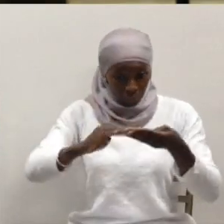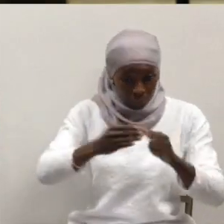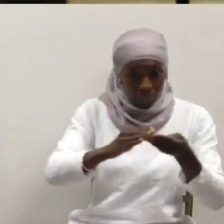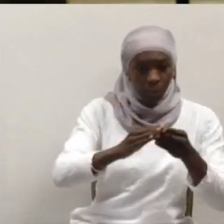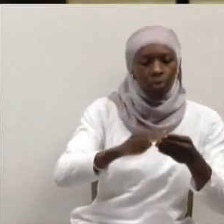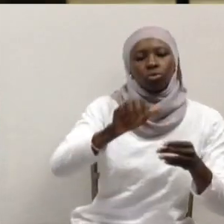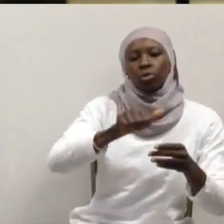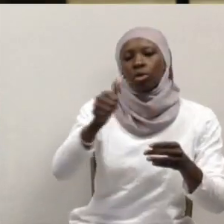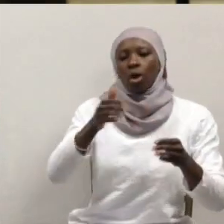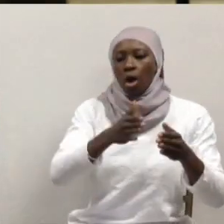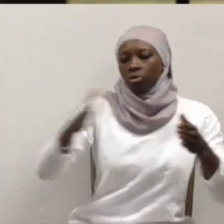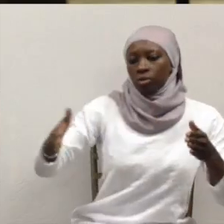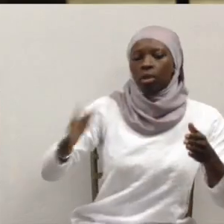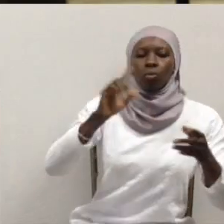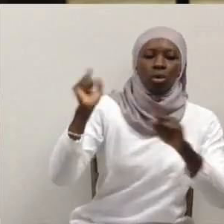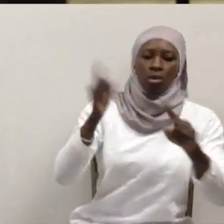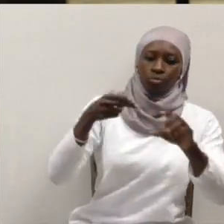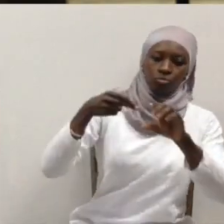their protectors. So